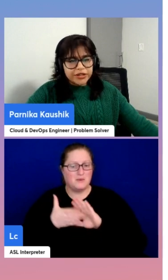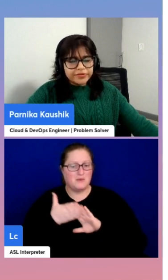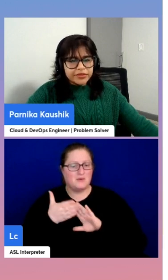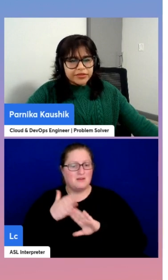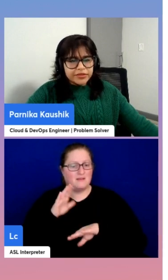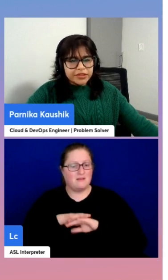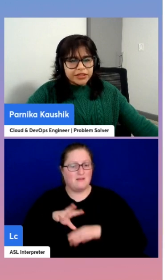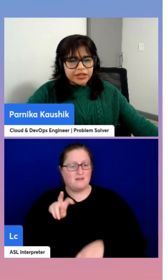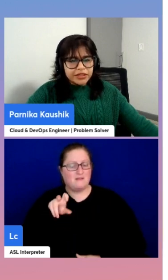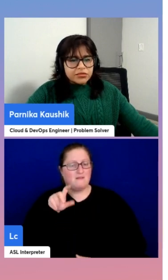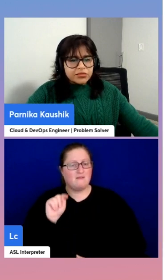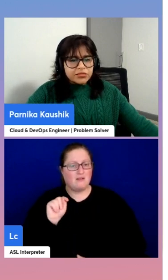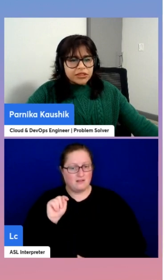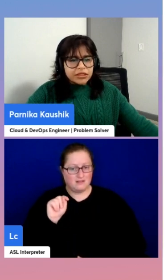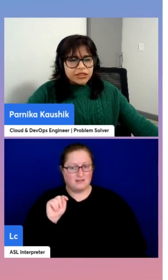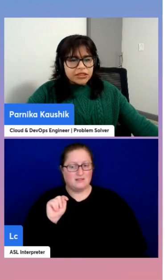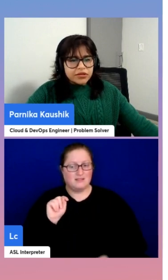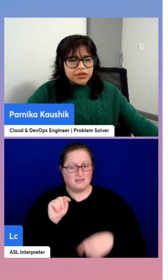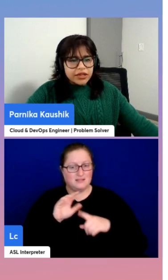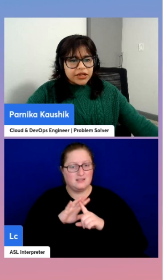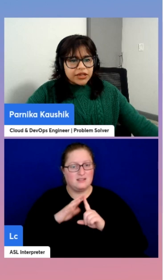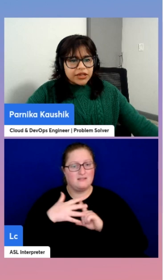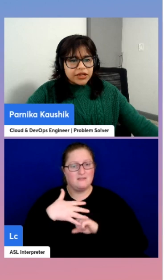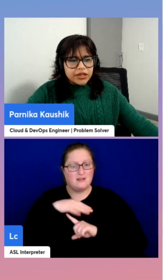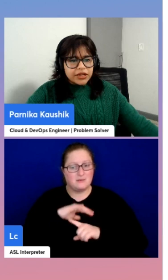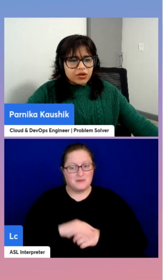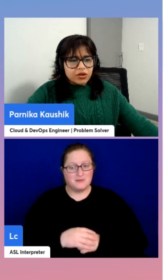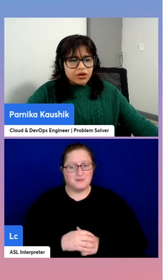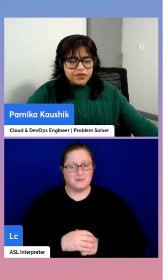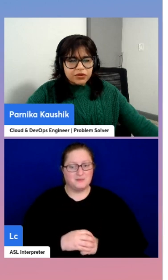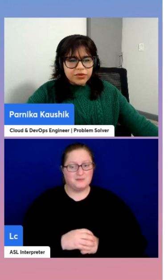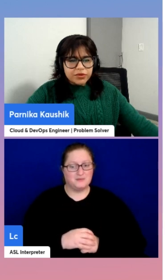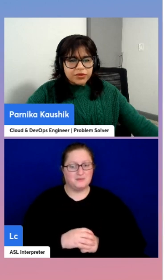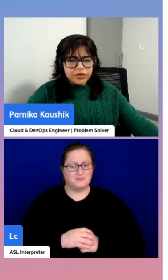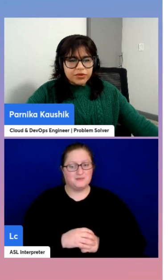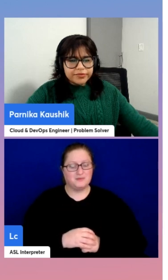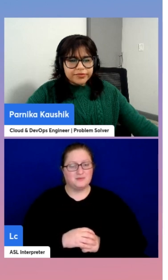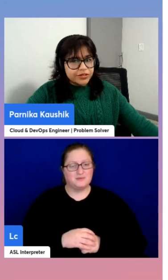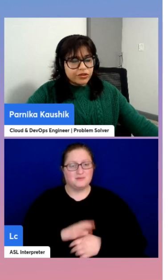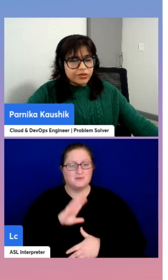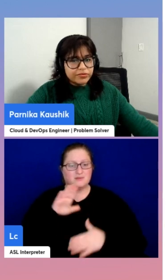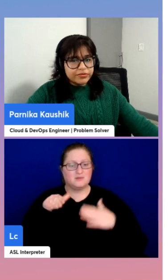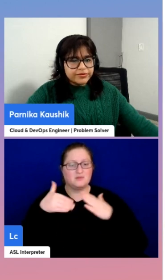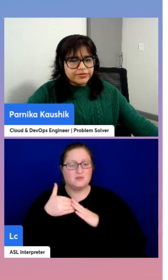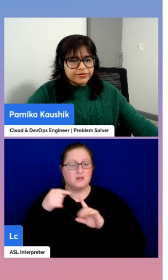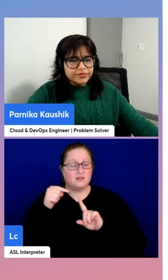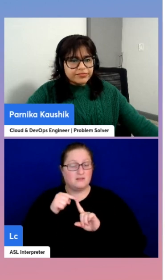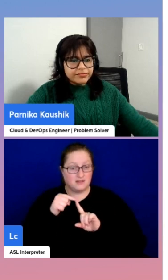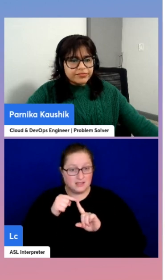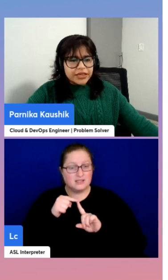environment. So getting into that, all of this code, by the way, Terraform.